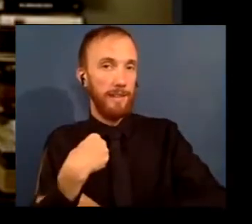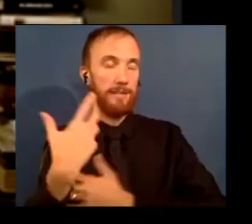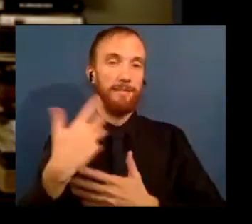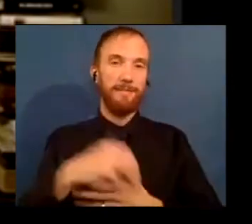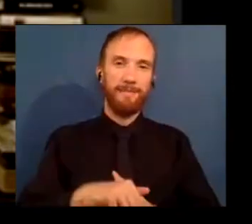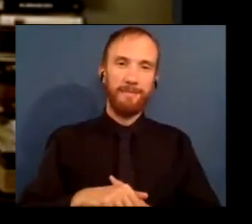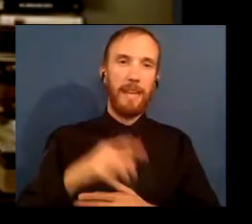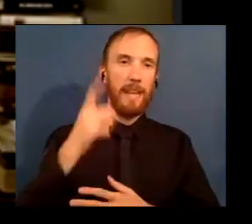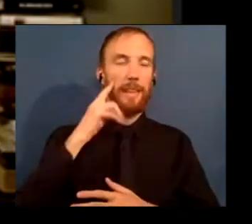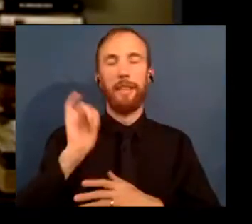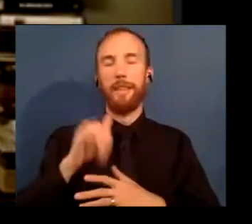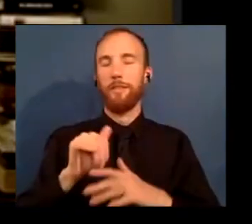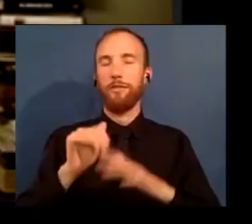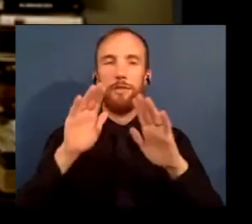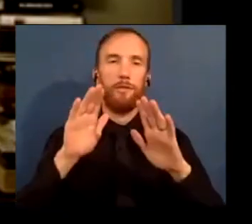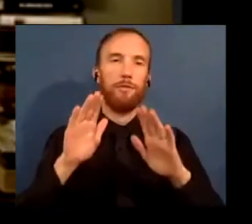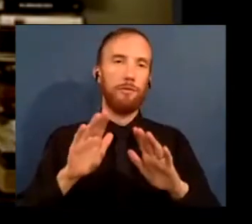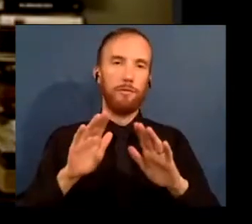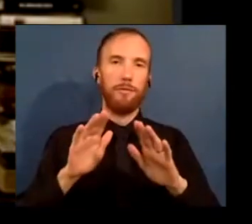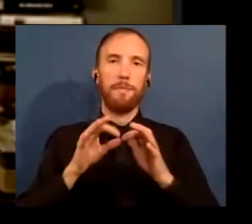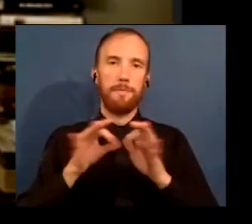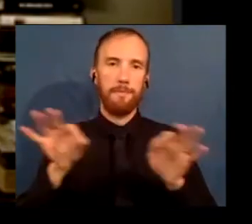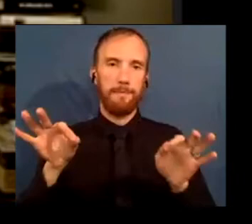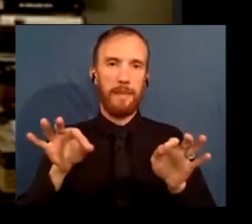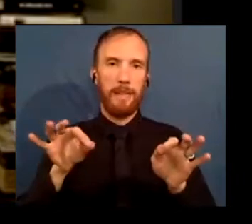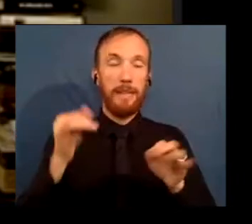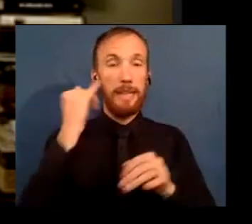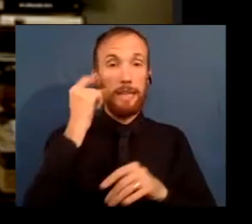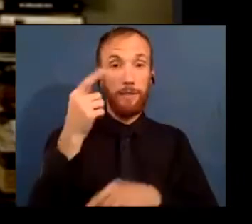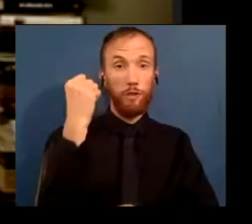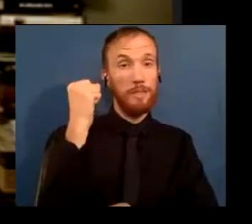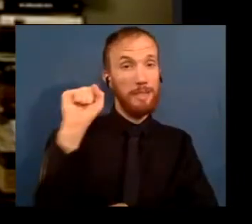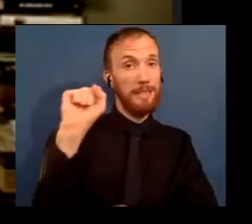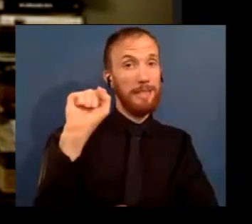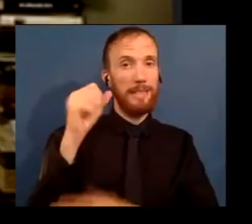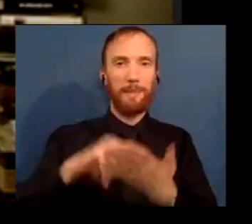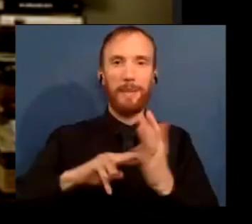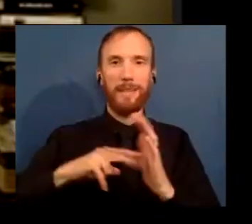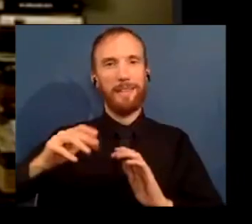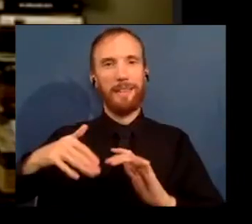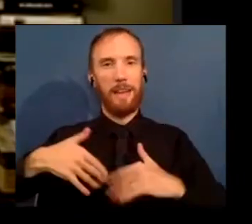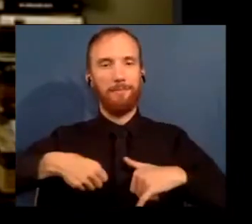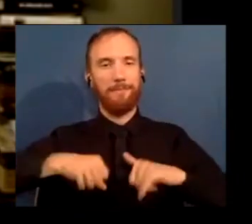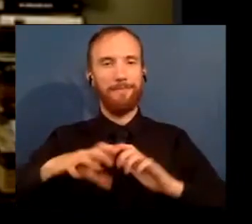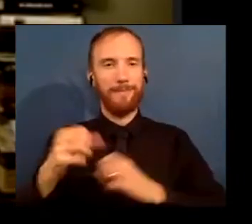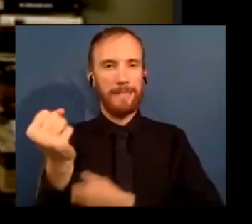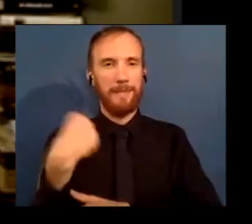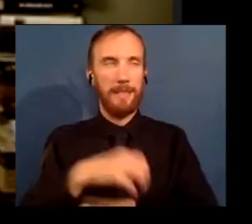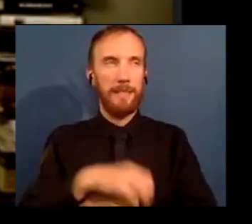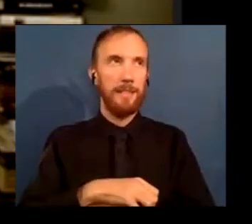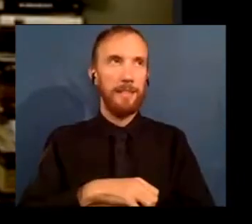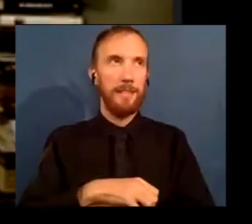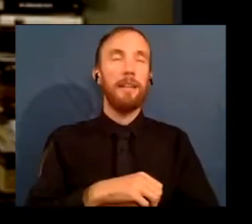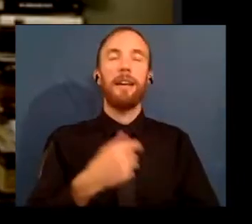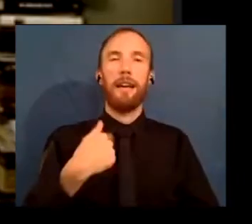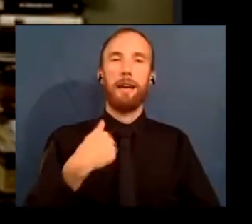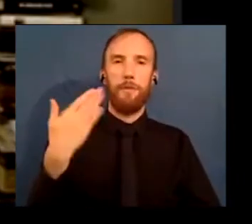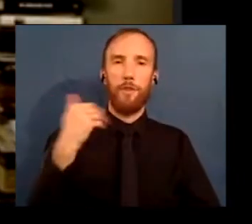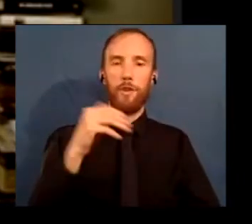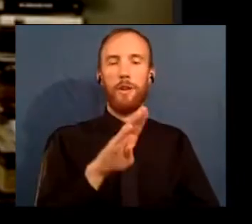you are resisting, you have not been defeated. I just give you another little story. I was in Buenos Aires in